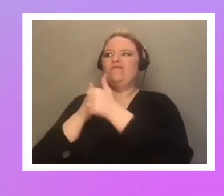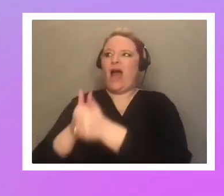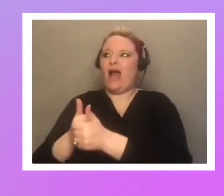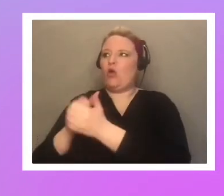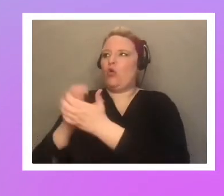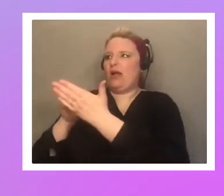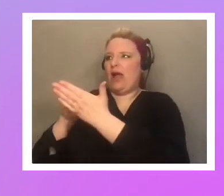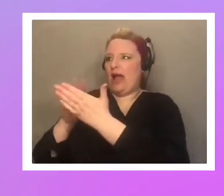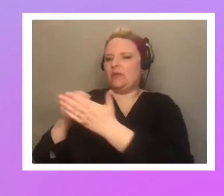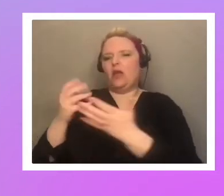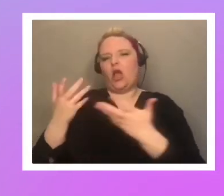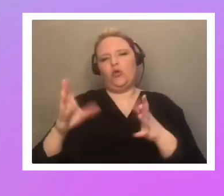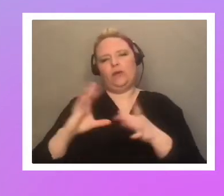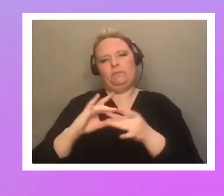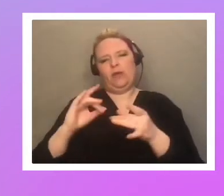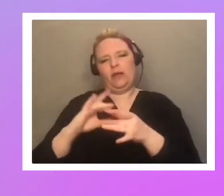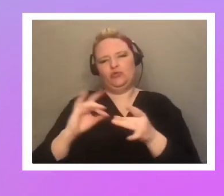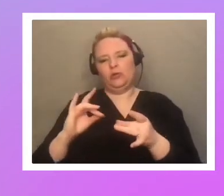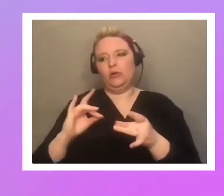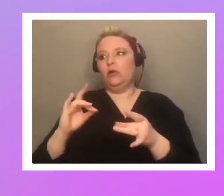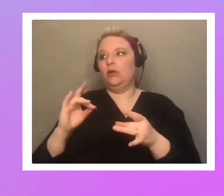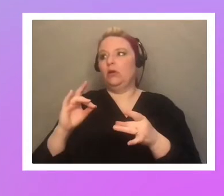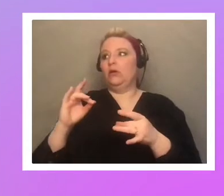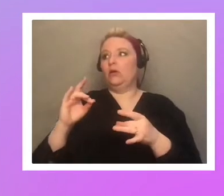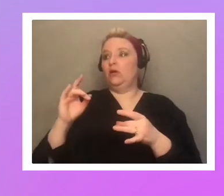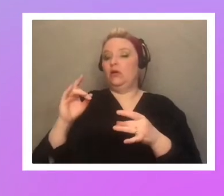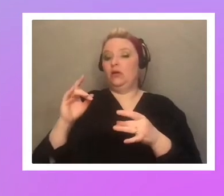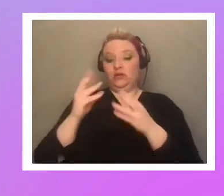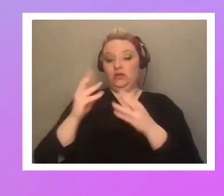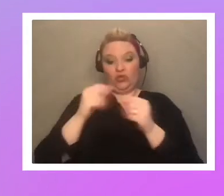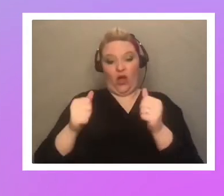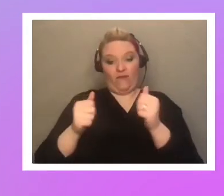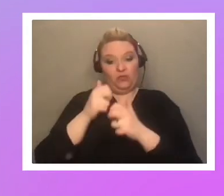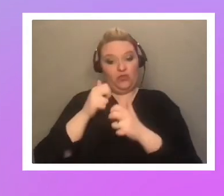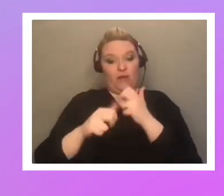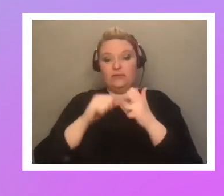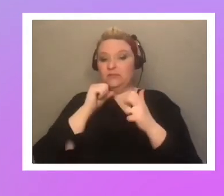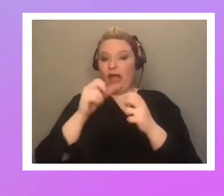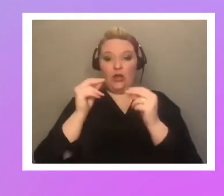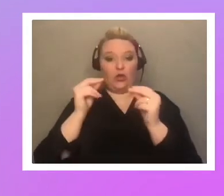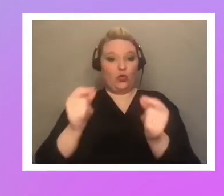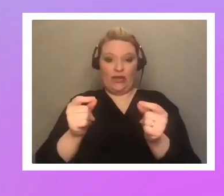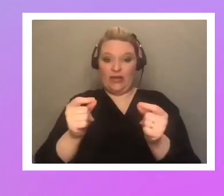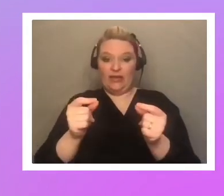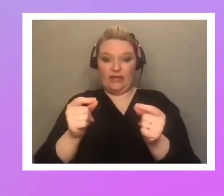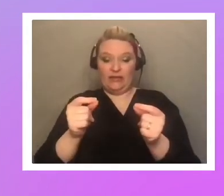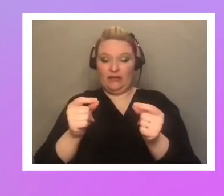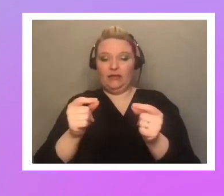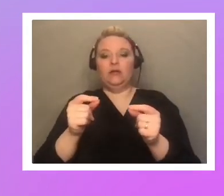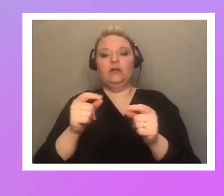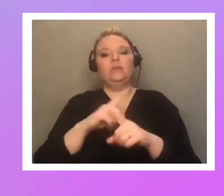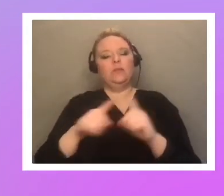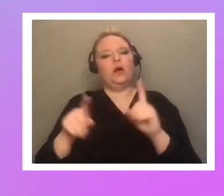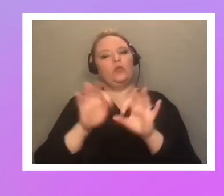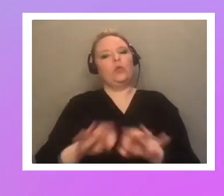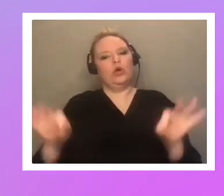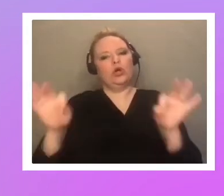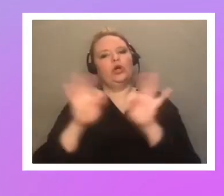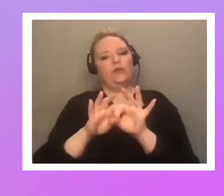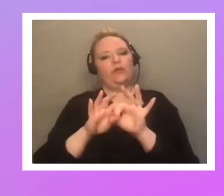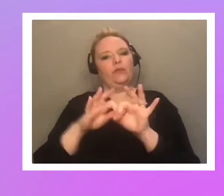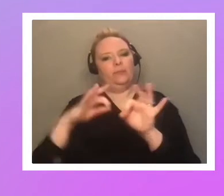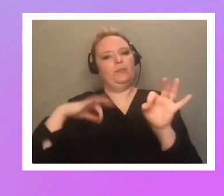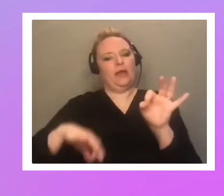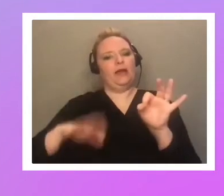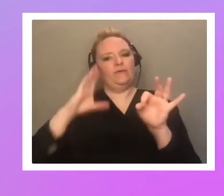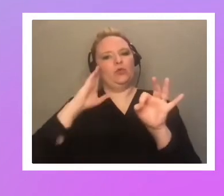do. Solving those problems isn't a quick task, but it is well worth it